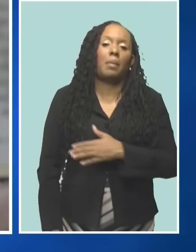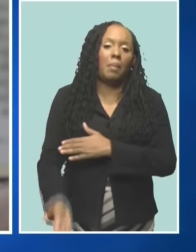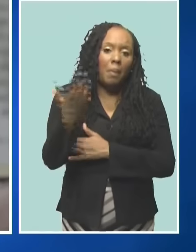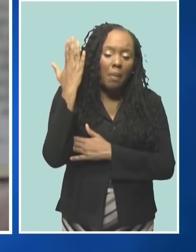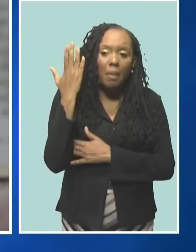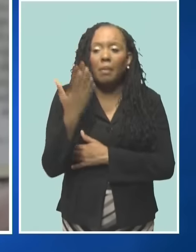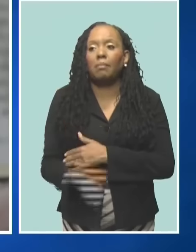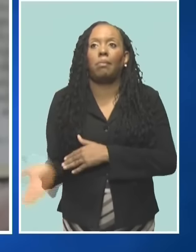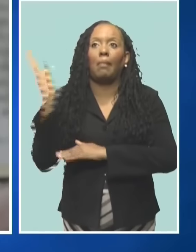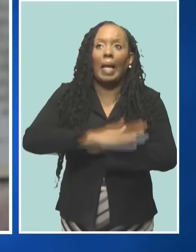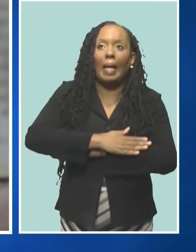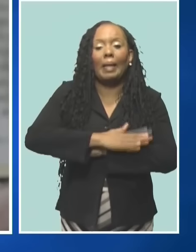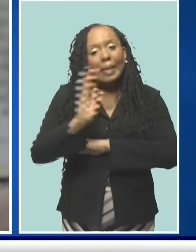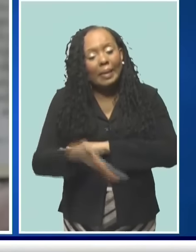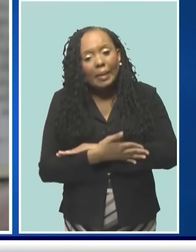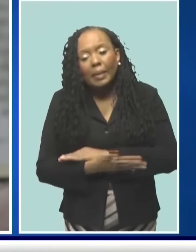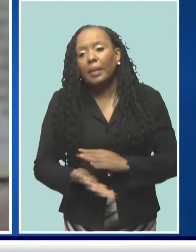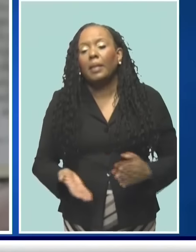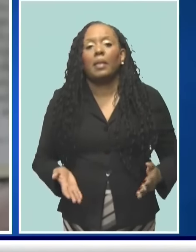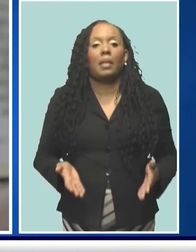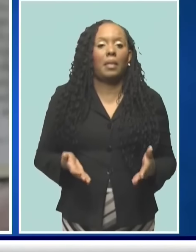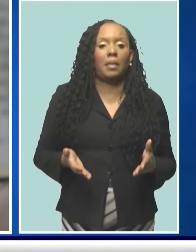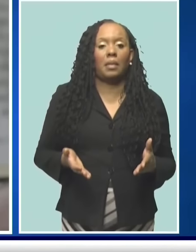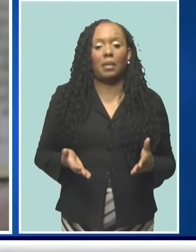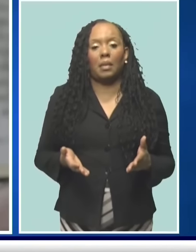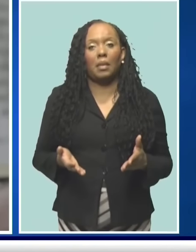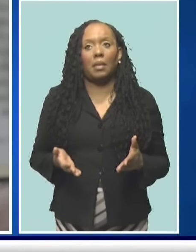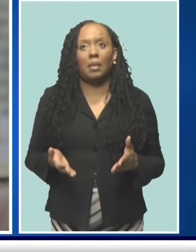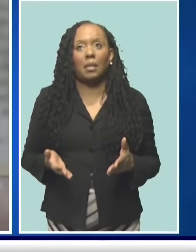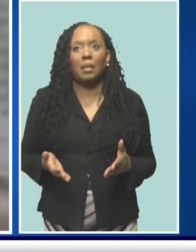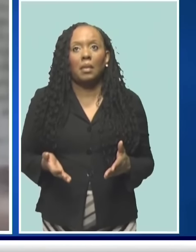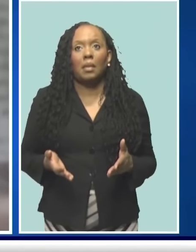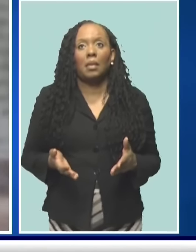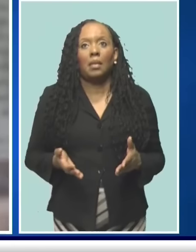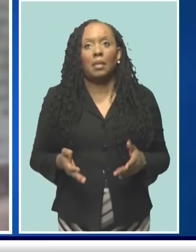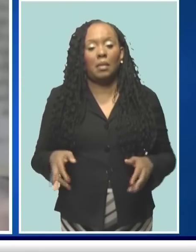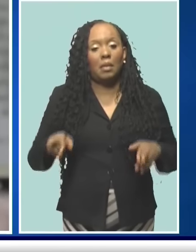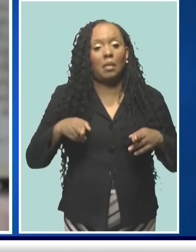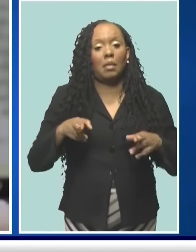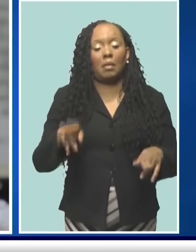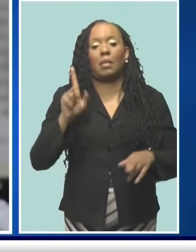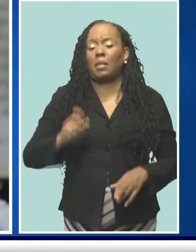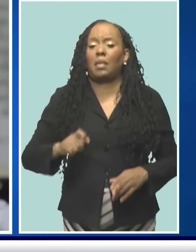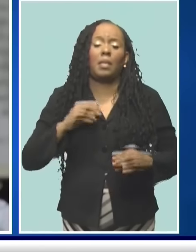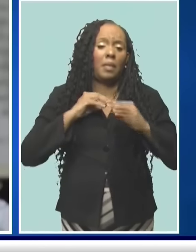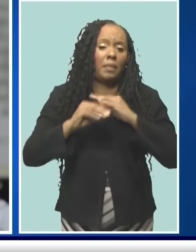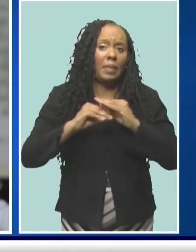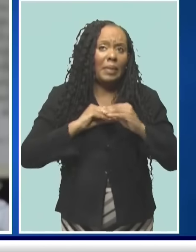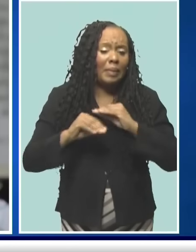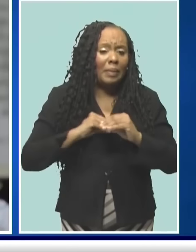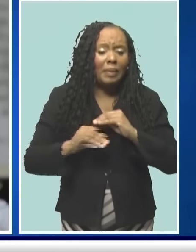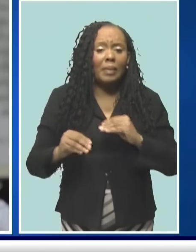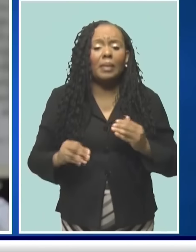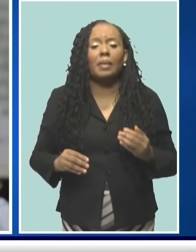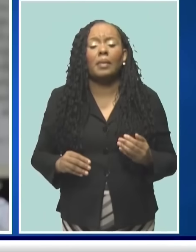and night. The road is in need of serious repair, and